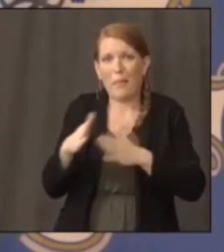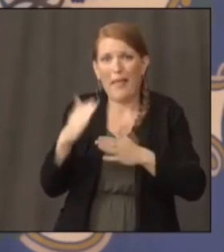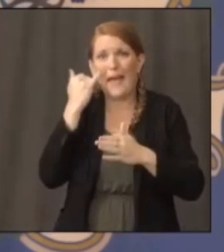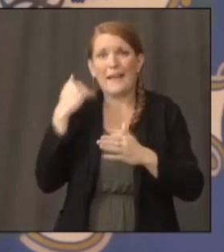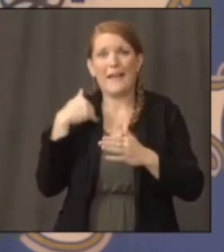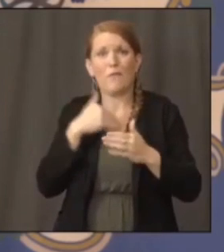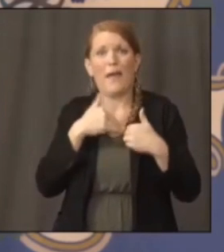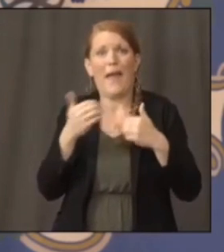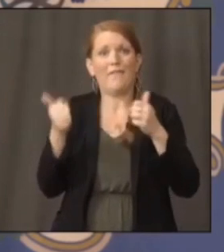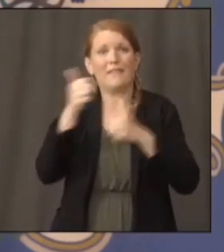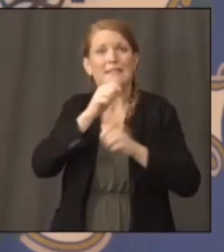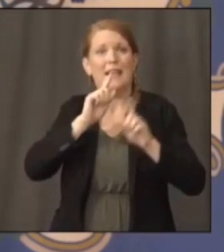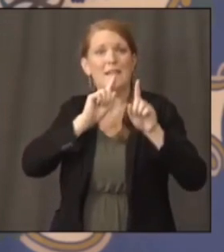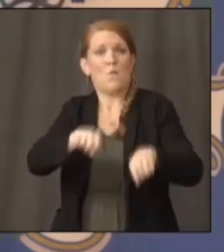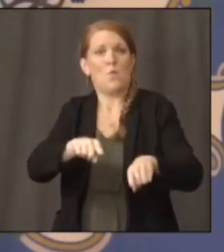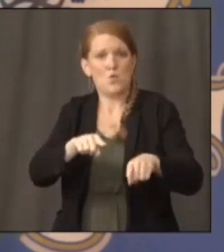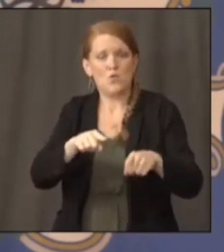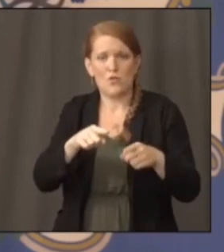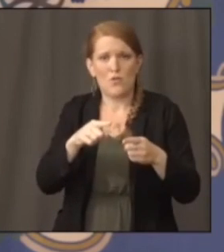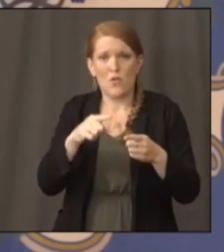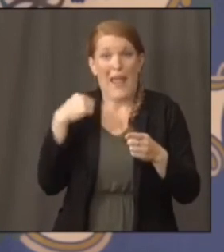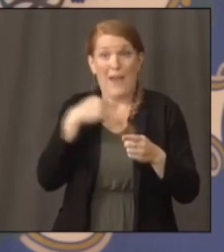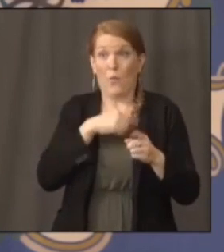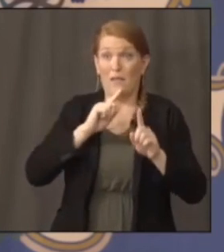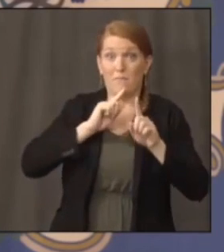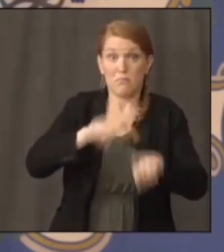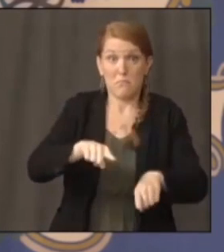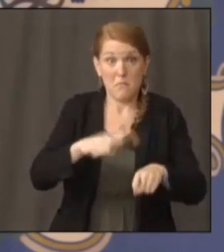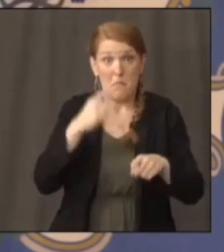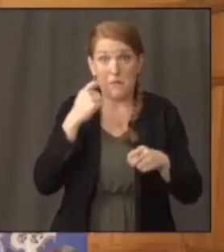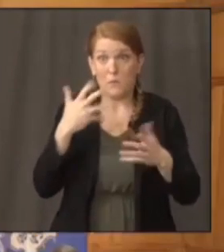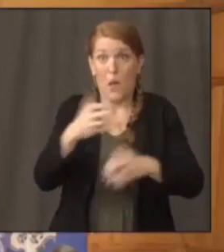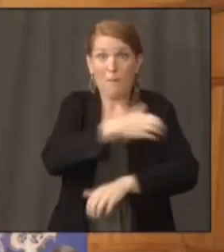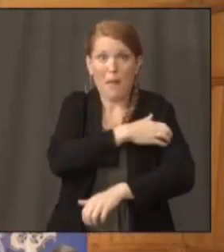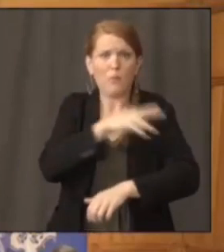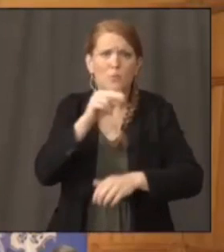doing this for one reason and one reason only: to keep you safe.